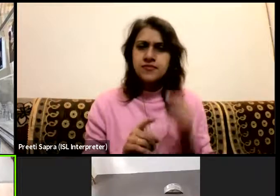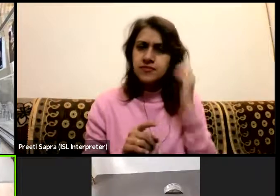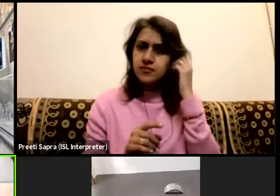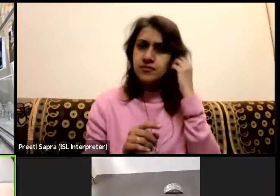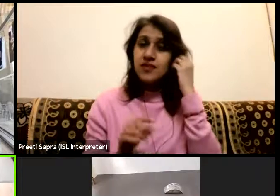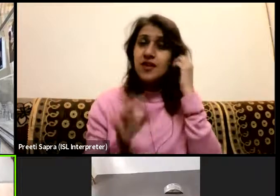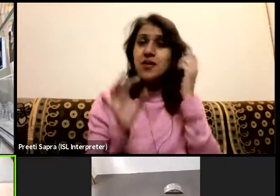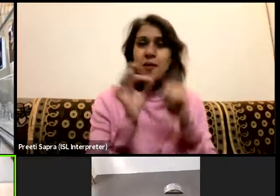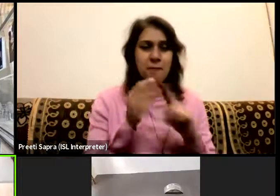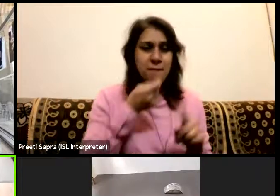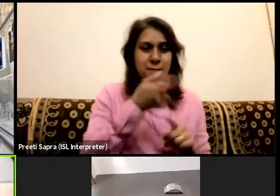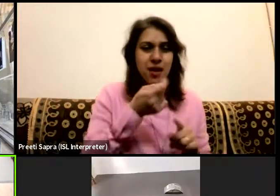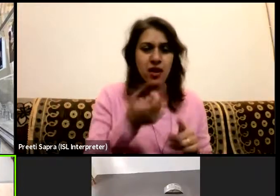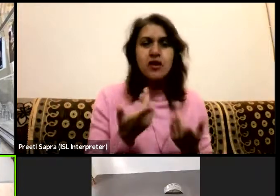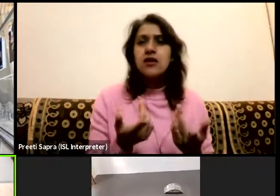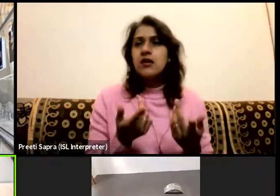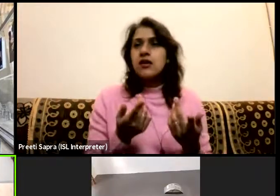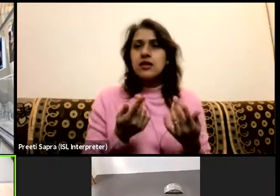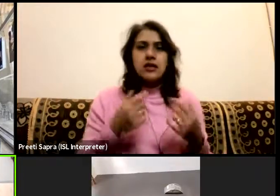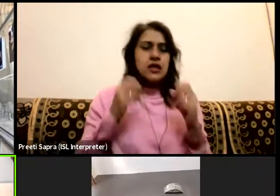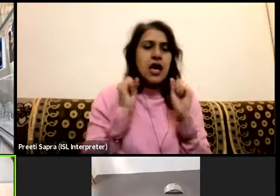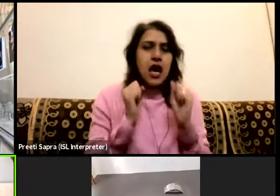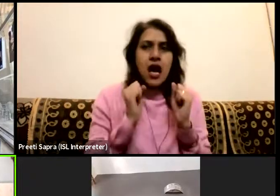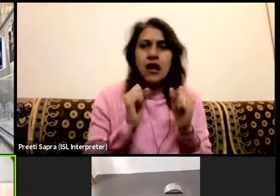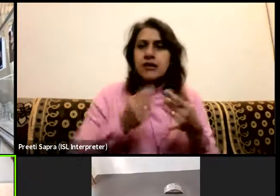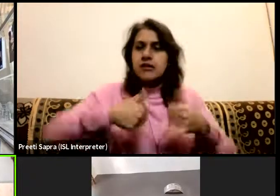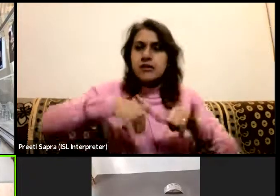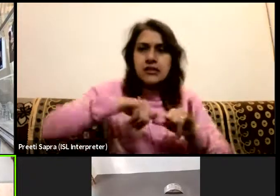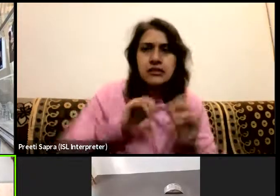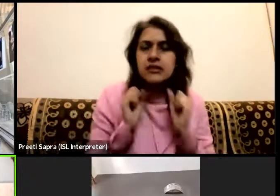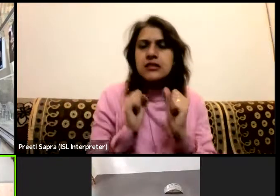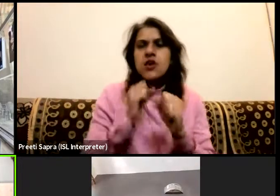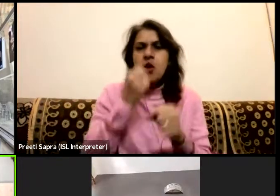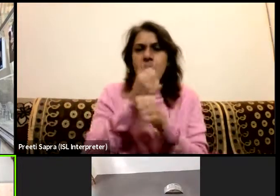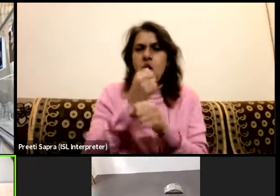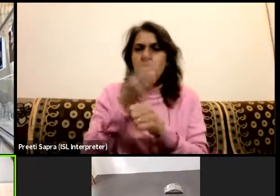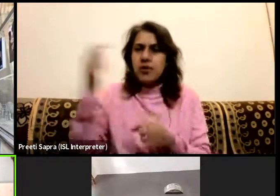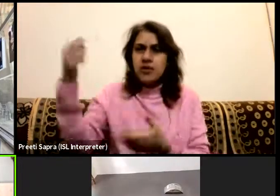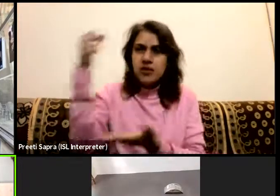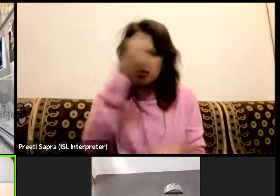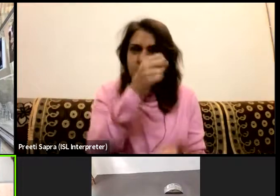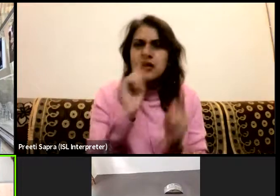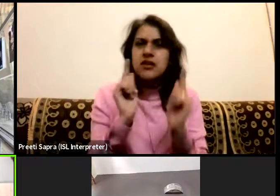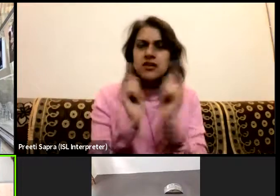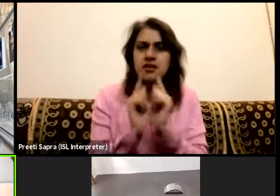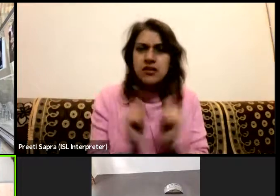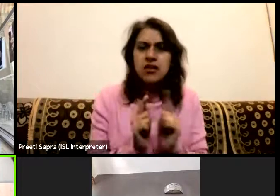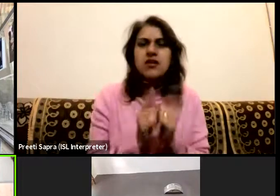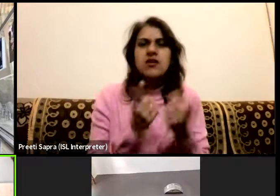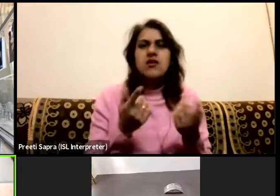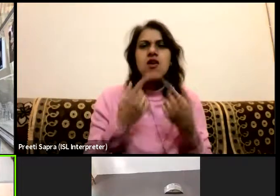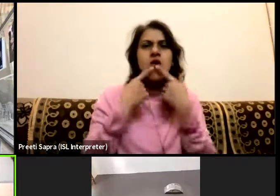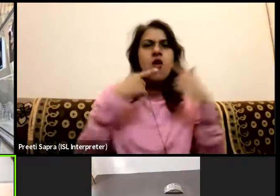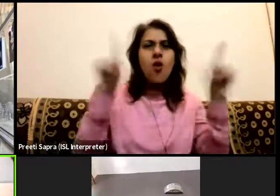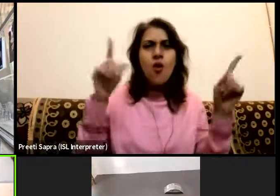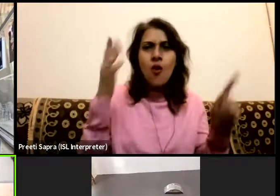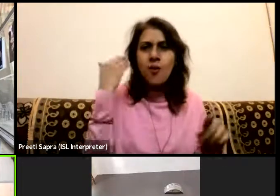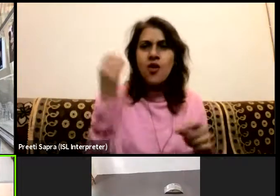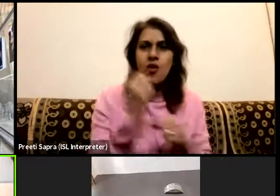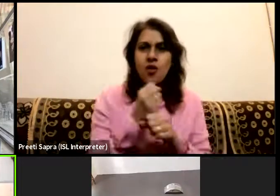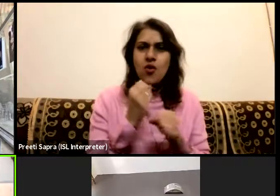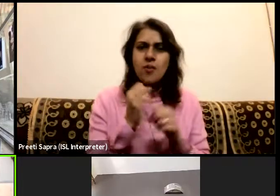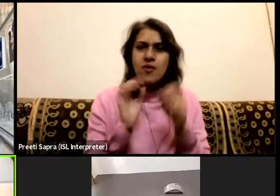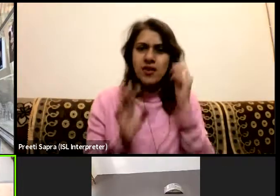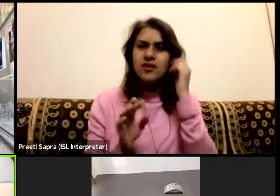pension. They wanted some financial assistance from the government. The announcement was made, and major problem which I thought